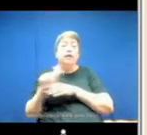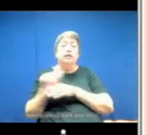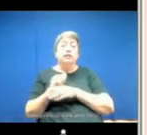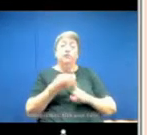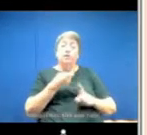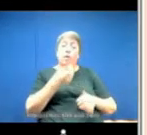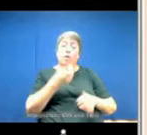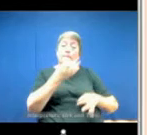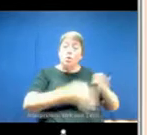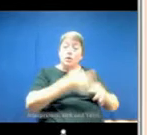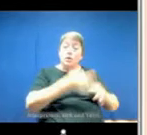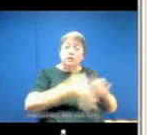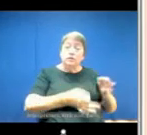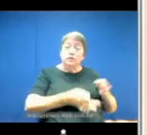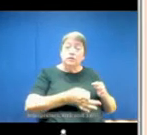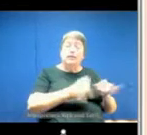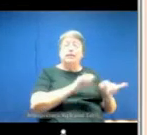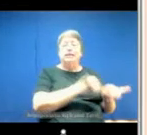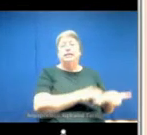deposition.